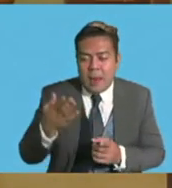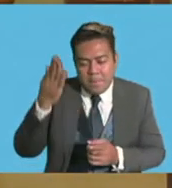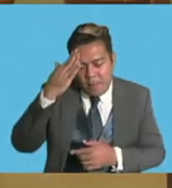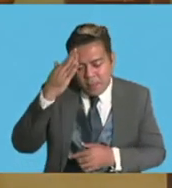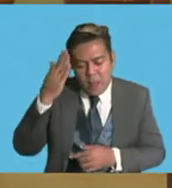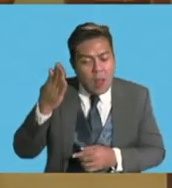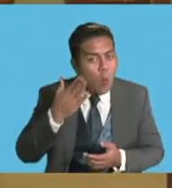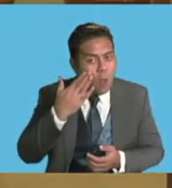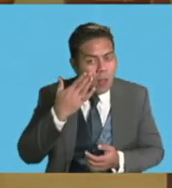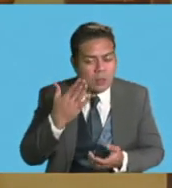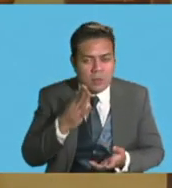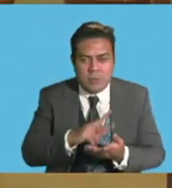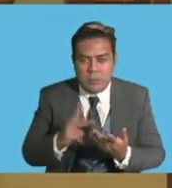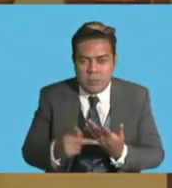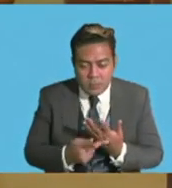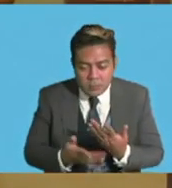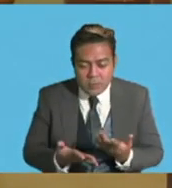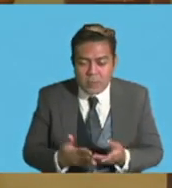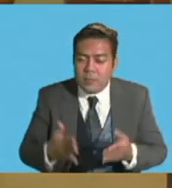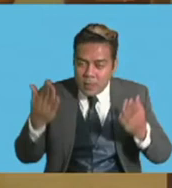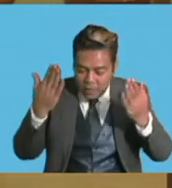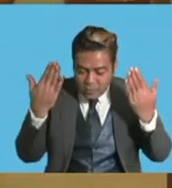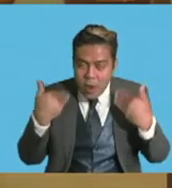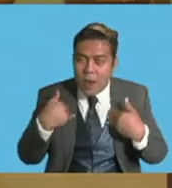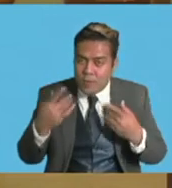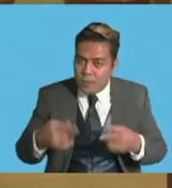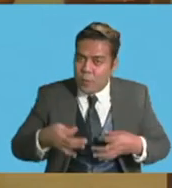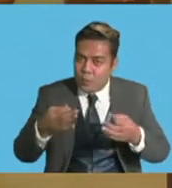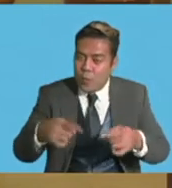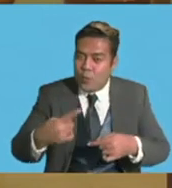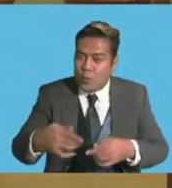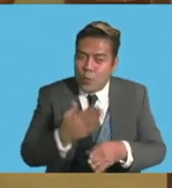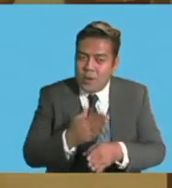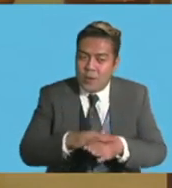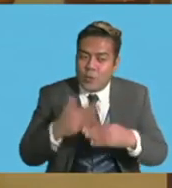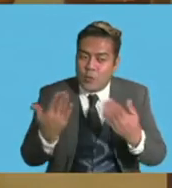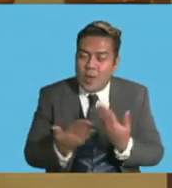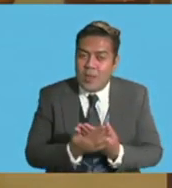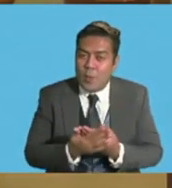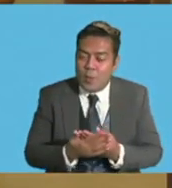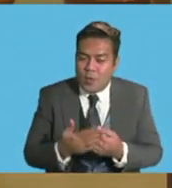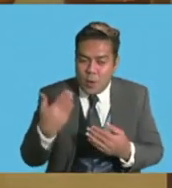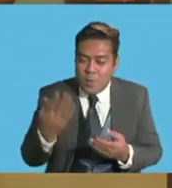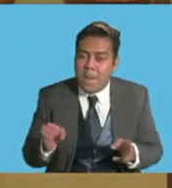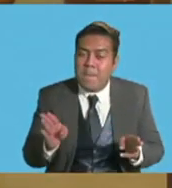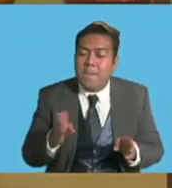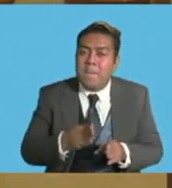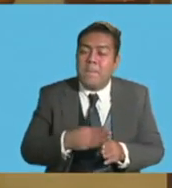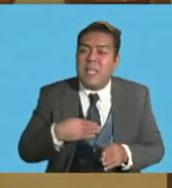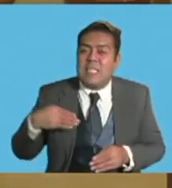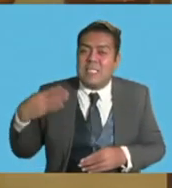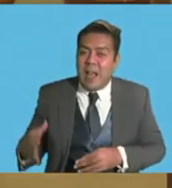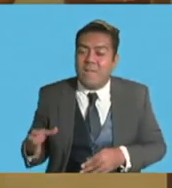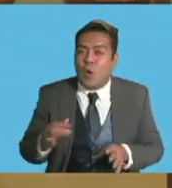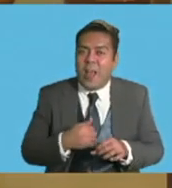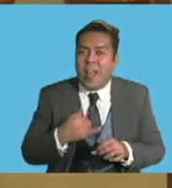awareness. Mr. Speaker, sir, I look forward to continue working together with the Honourable Minister for Health and Medical